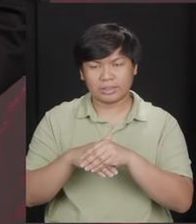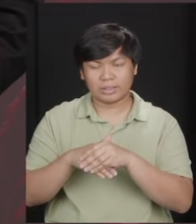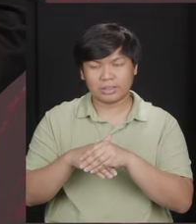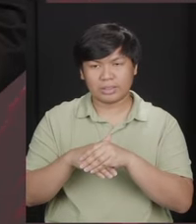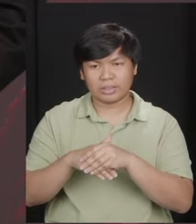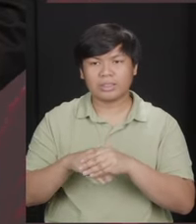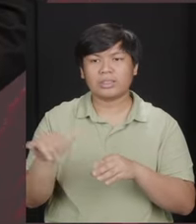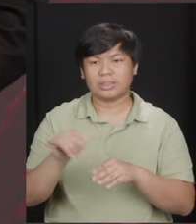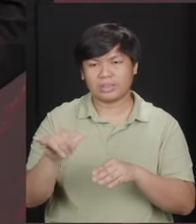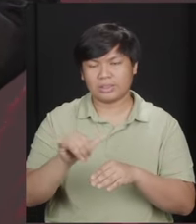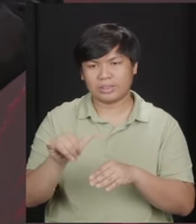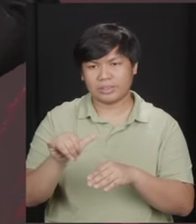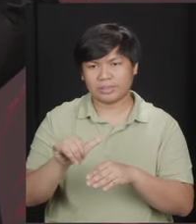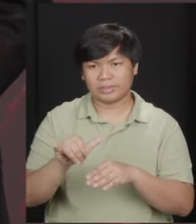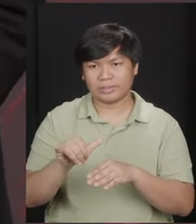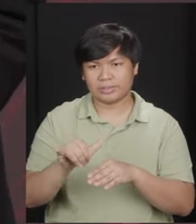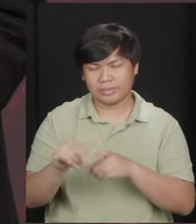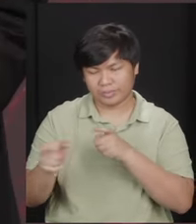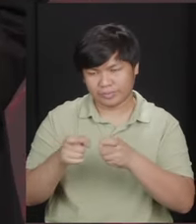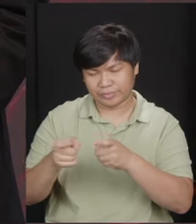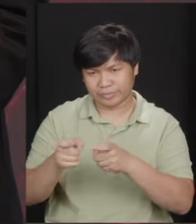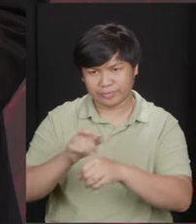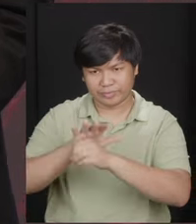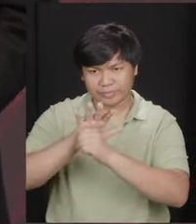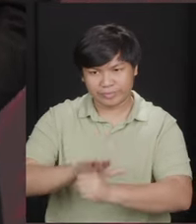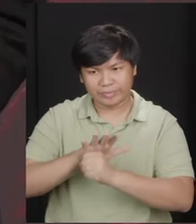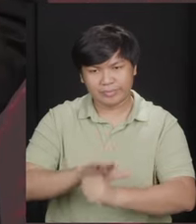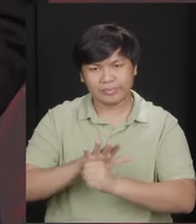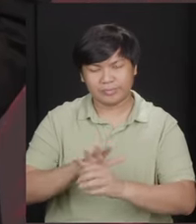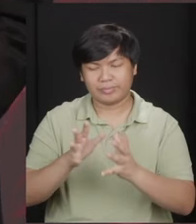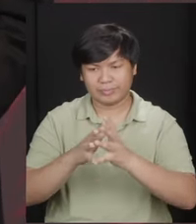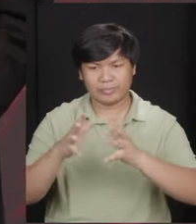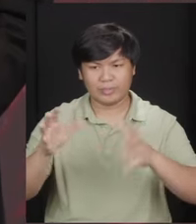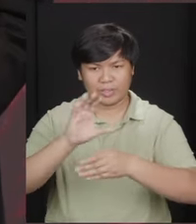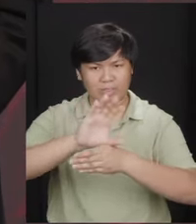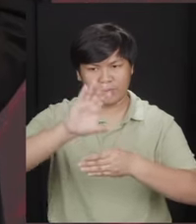doormat. Domineered completely.